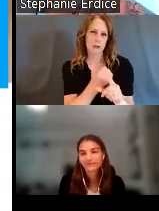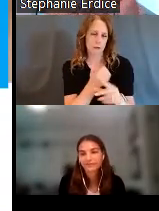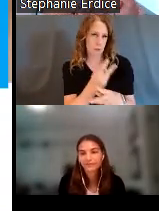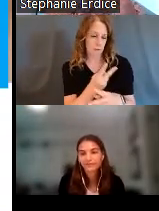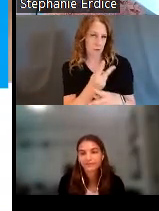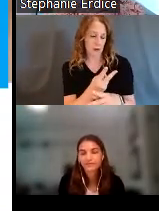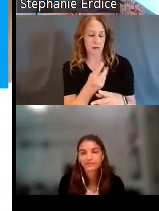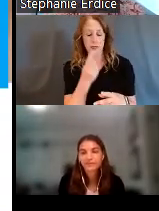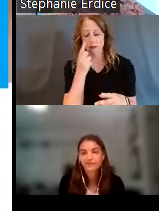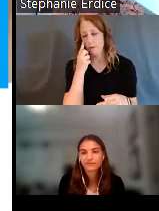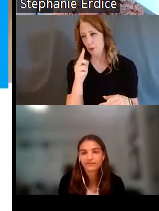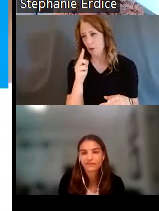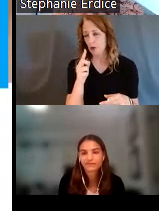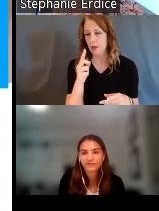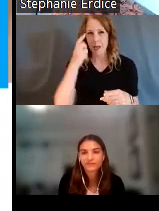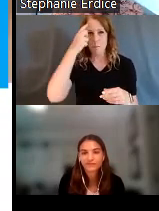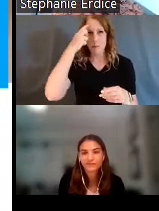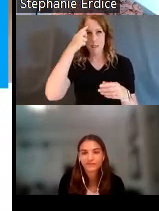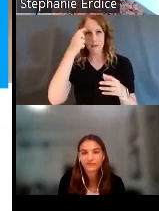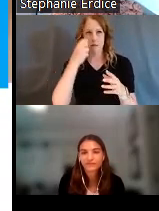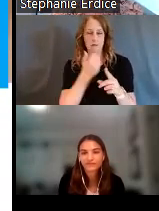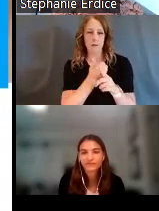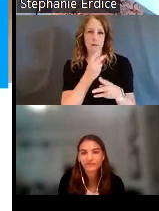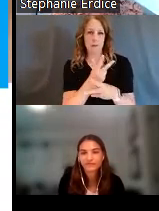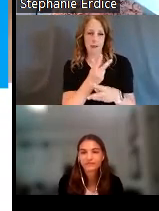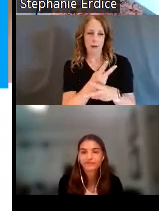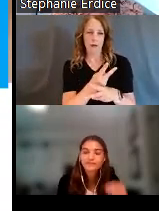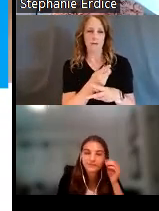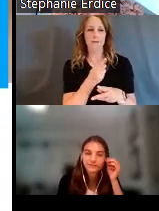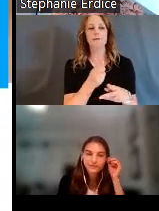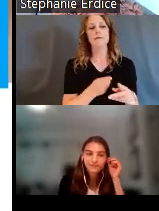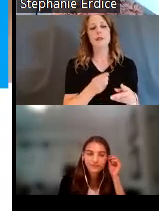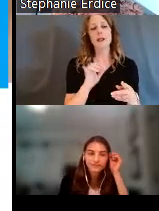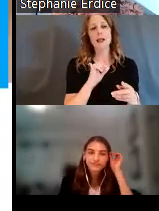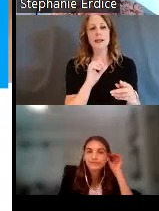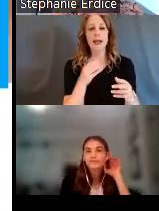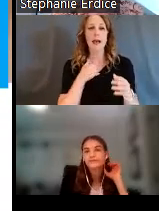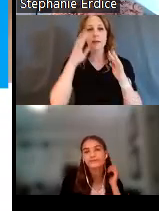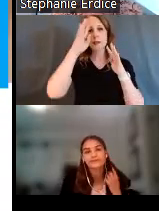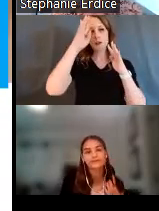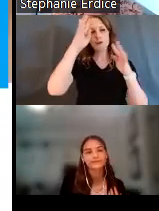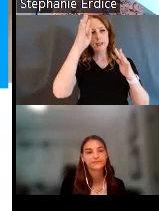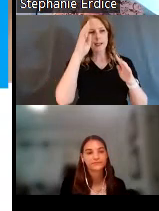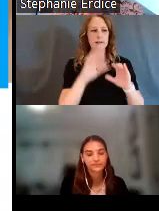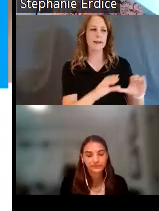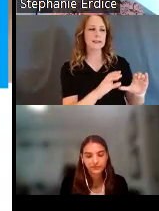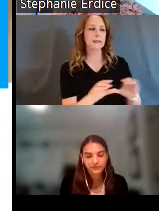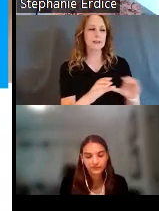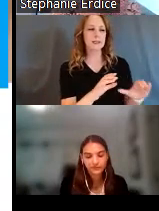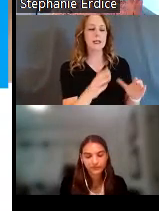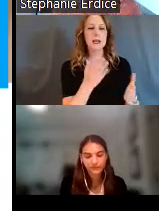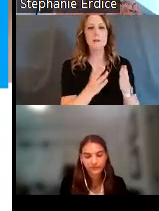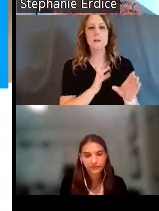like for some of that mental self-care? So these are things like finding a creative outlet, maybe